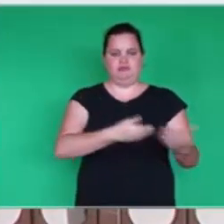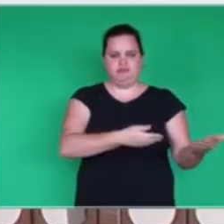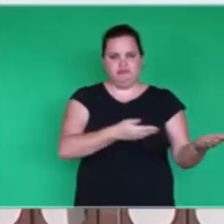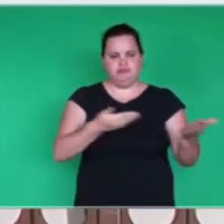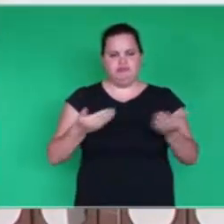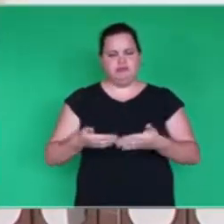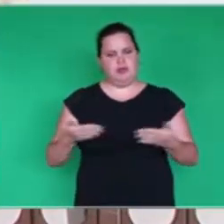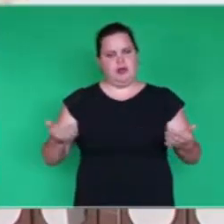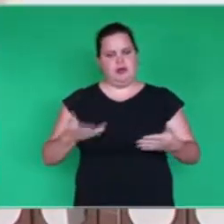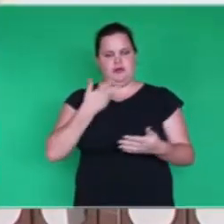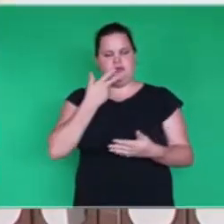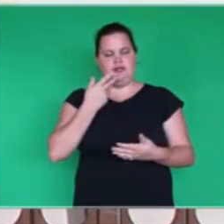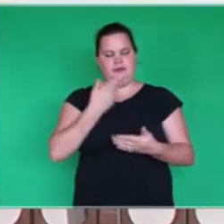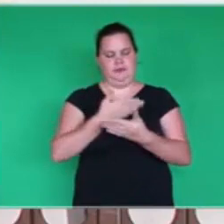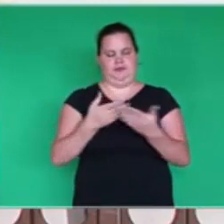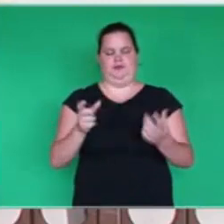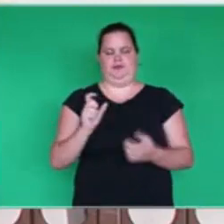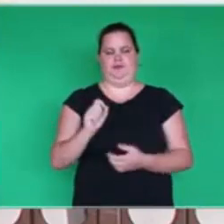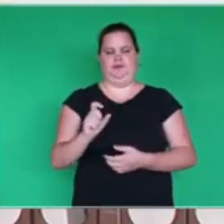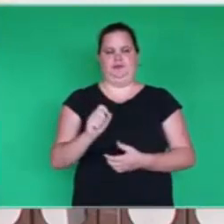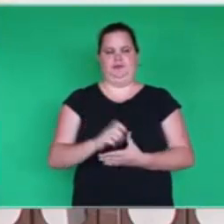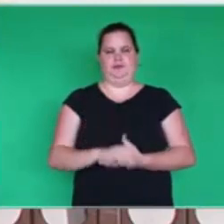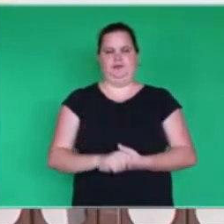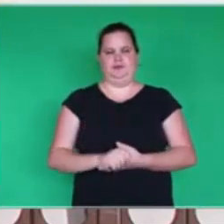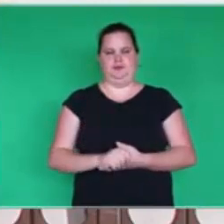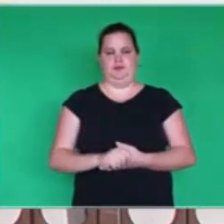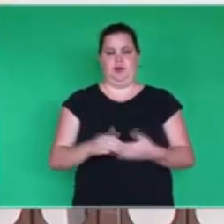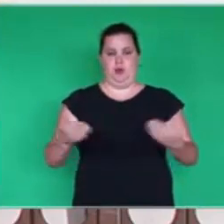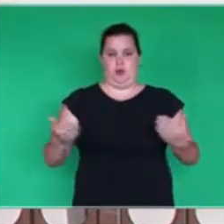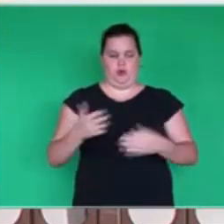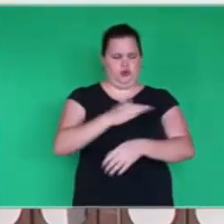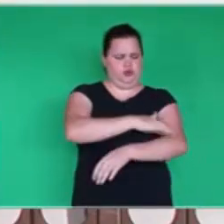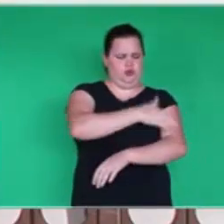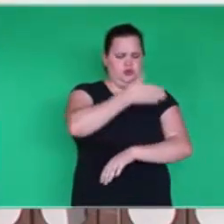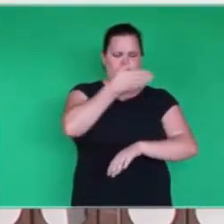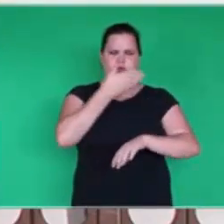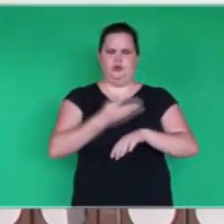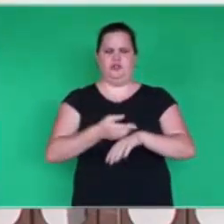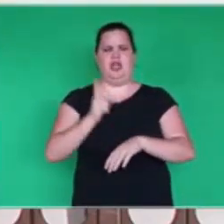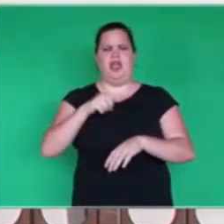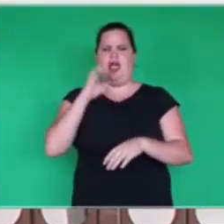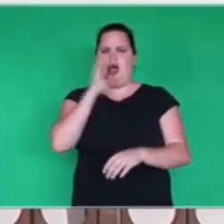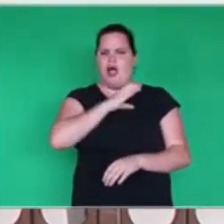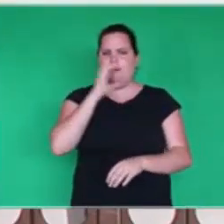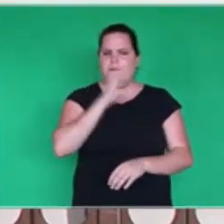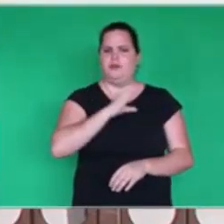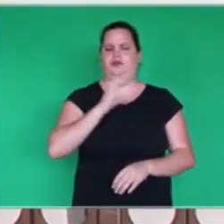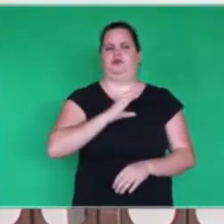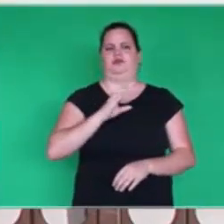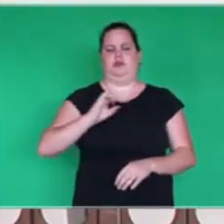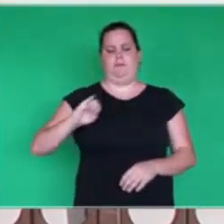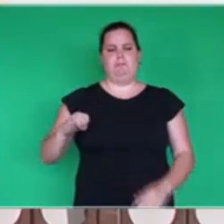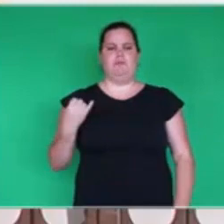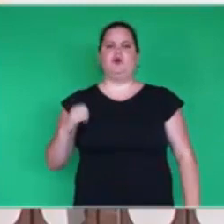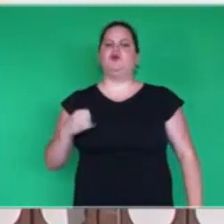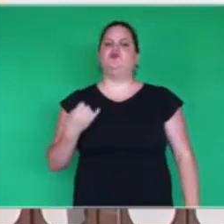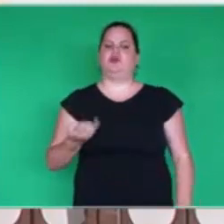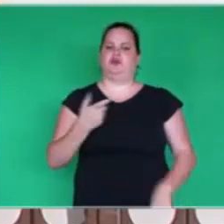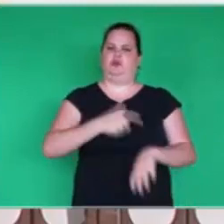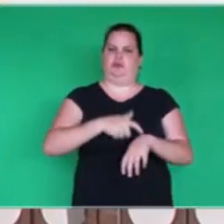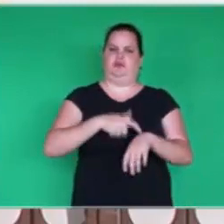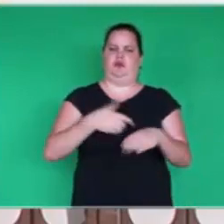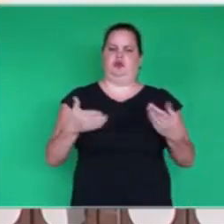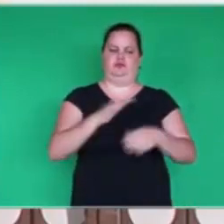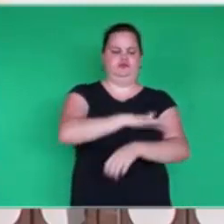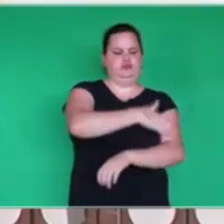are taking advantage of this day to bring knowledge to all pastors, workers, and Sunday school teachers regarding the moment